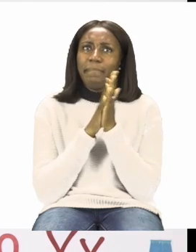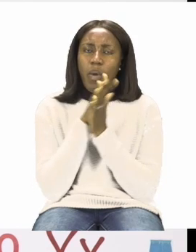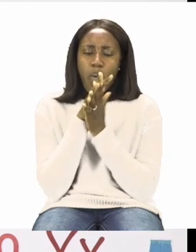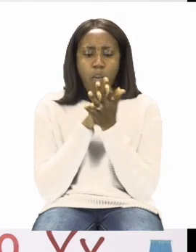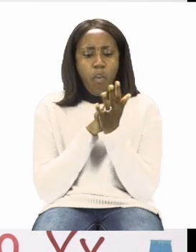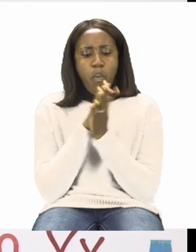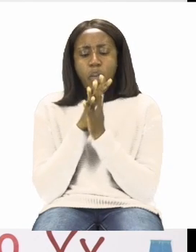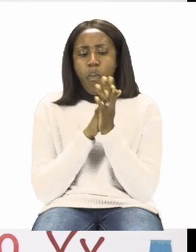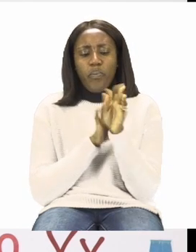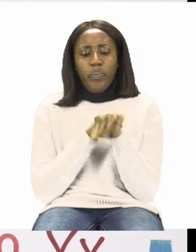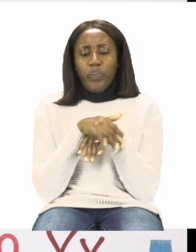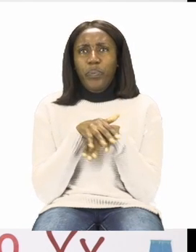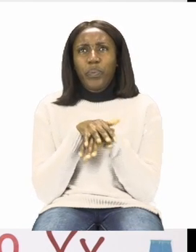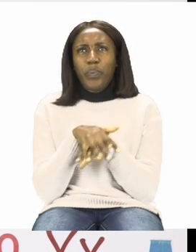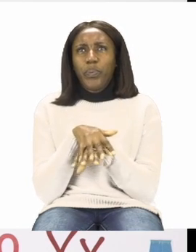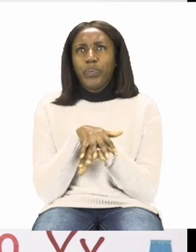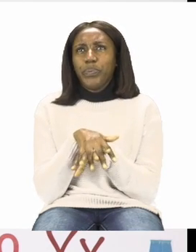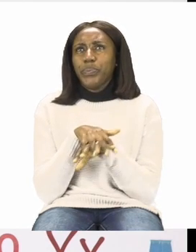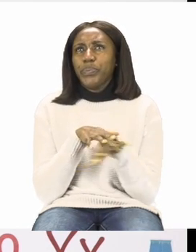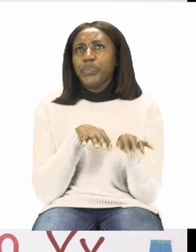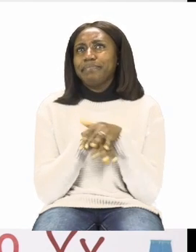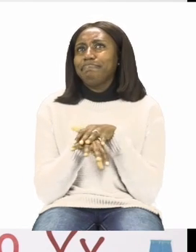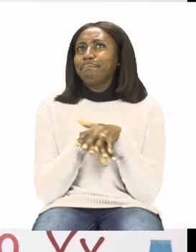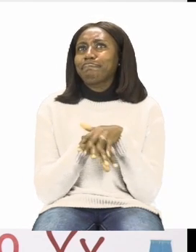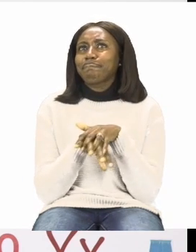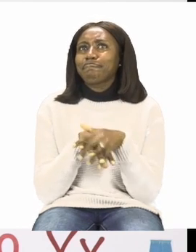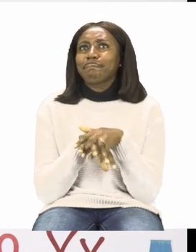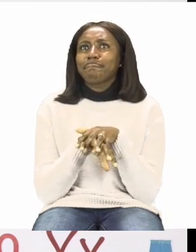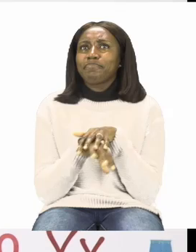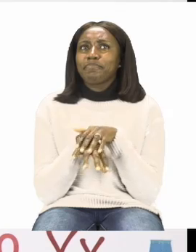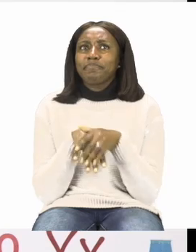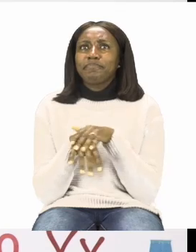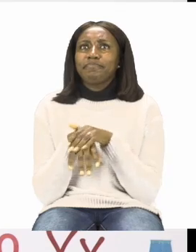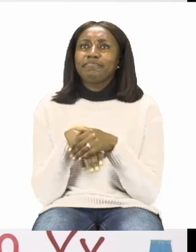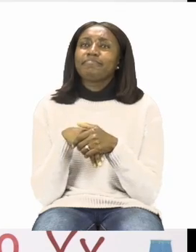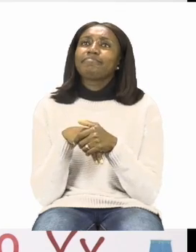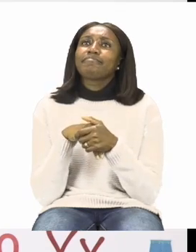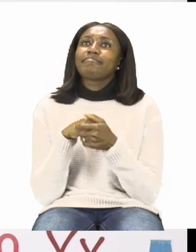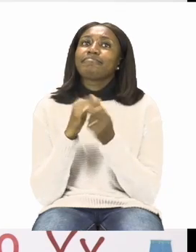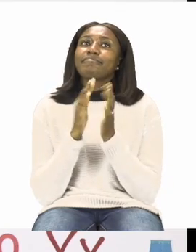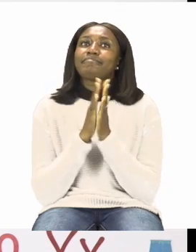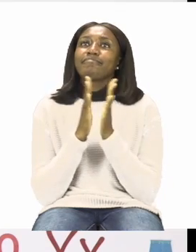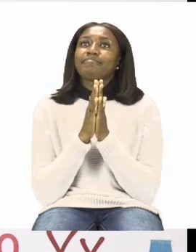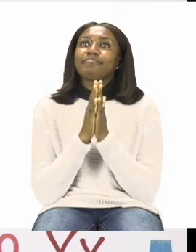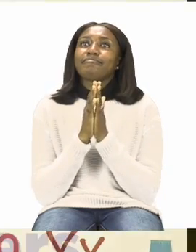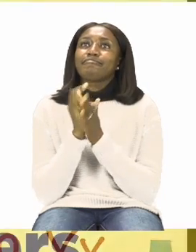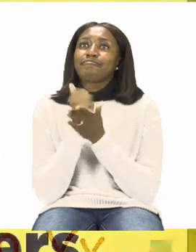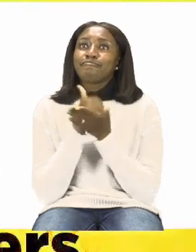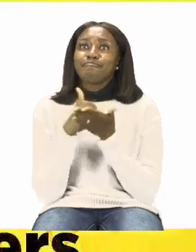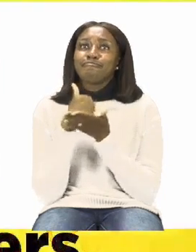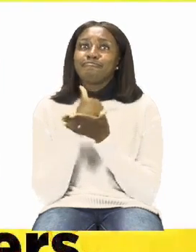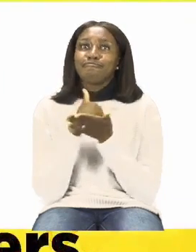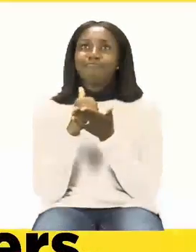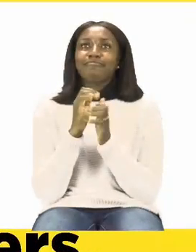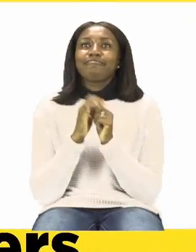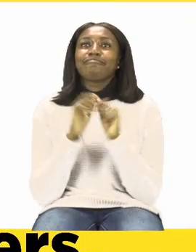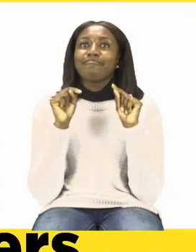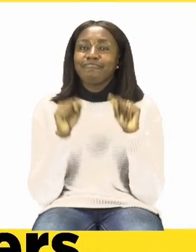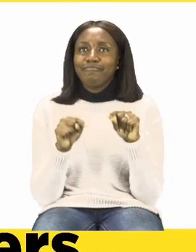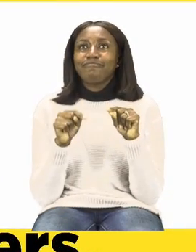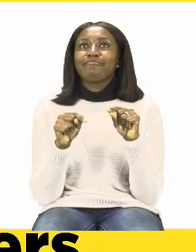put the sanitizer all over your hands so that it kills all the germs.